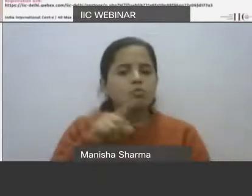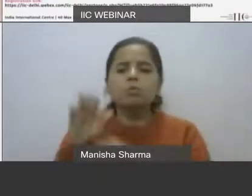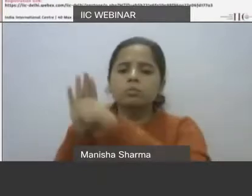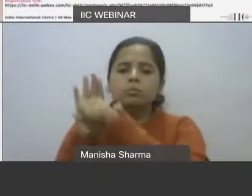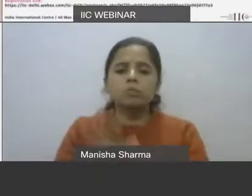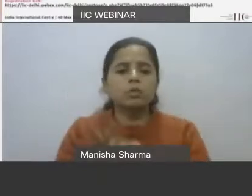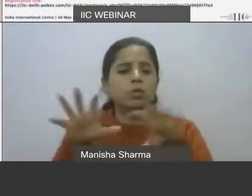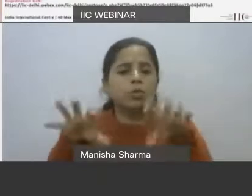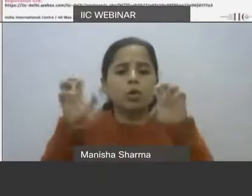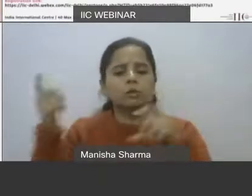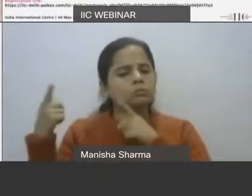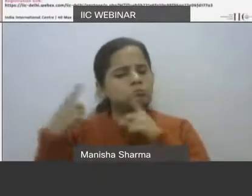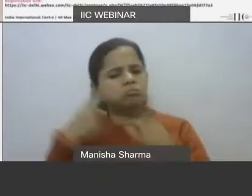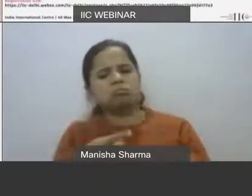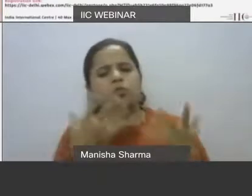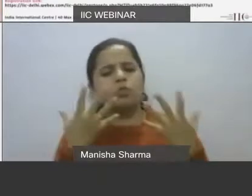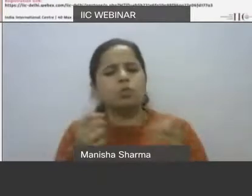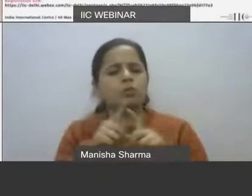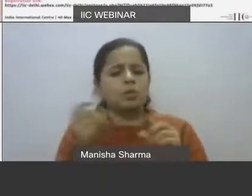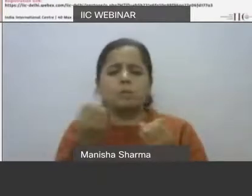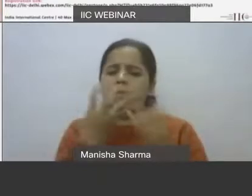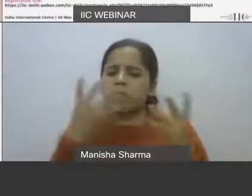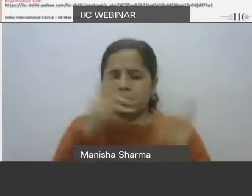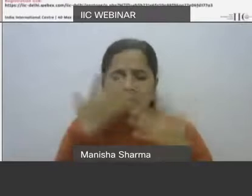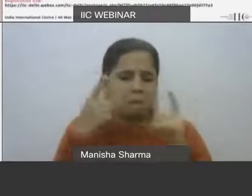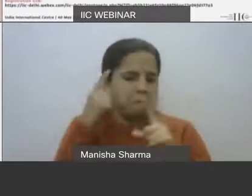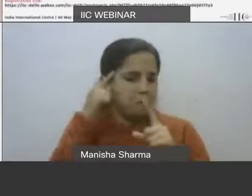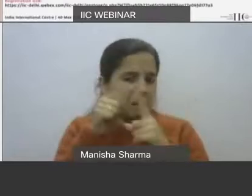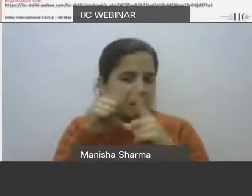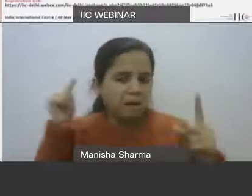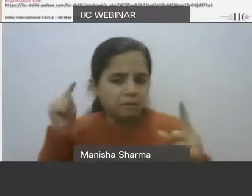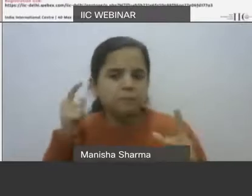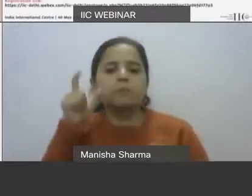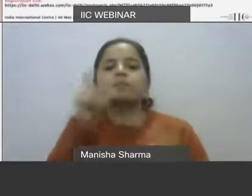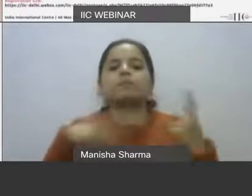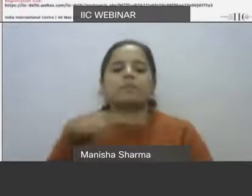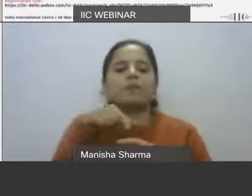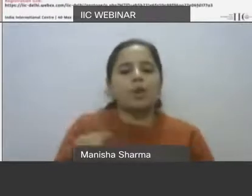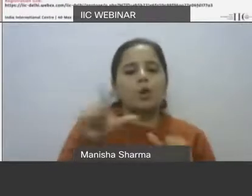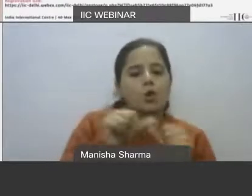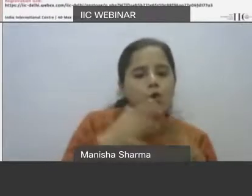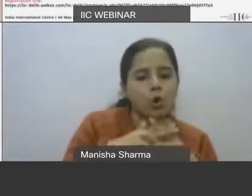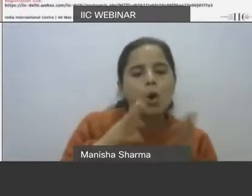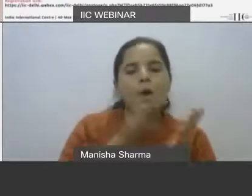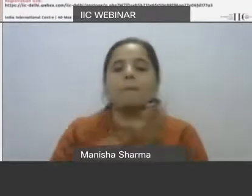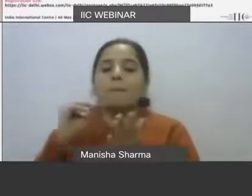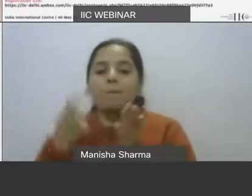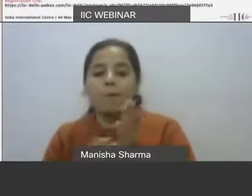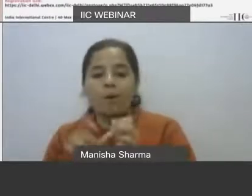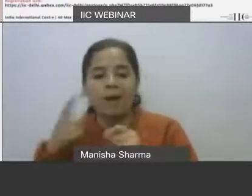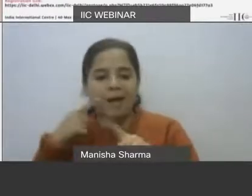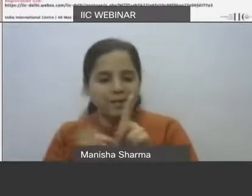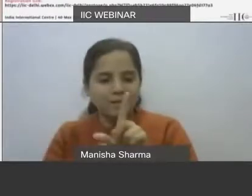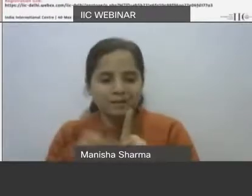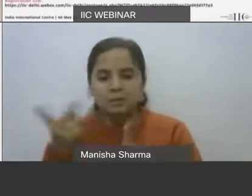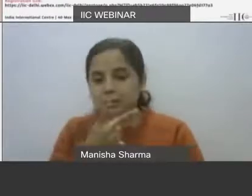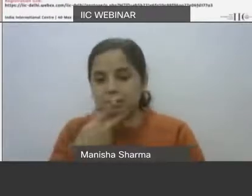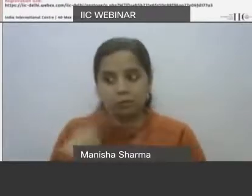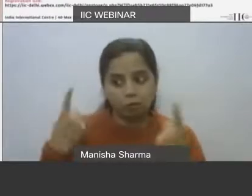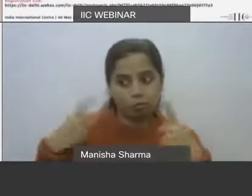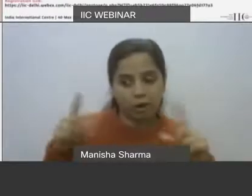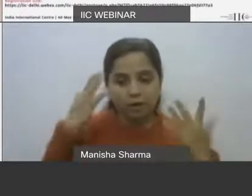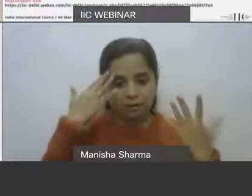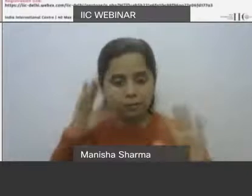Constitution wants to prohibit. And of course, many people will disagree on that, on the interaction between law and morality, but I strongly believe that